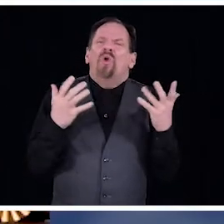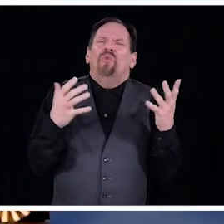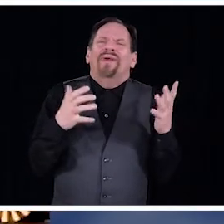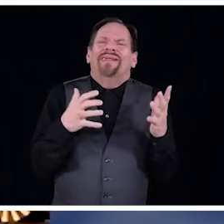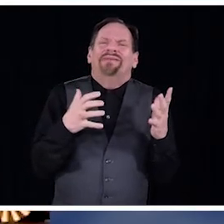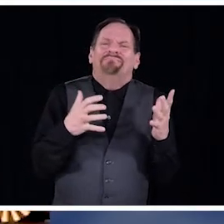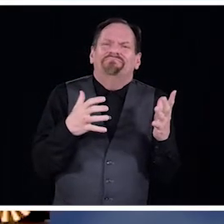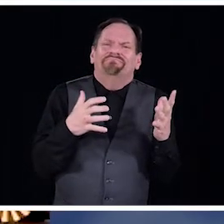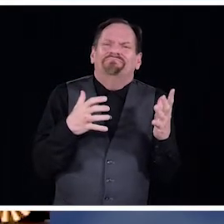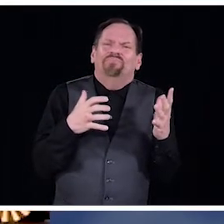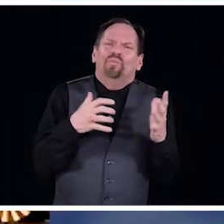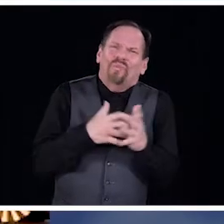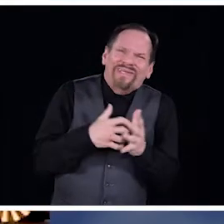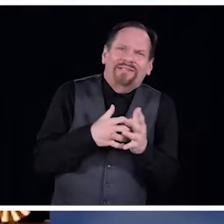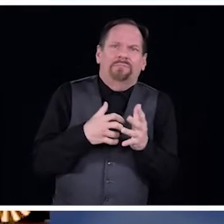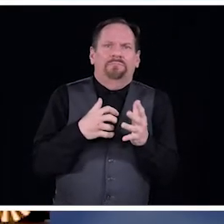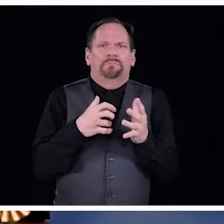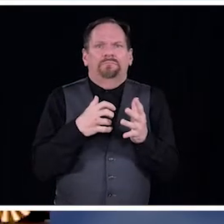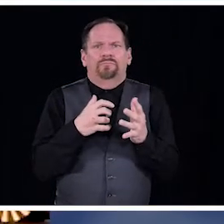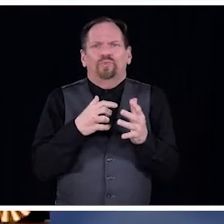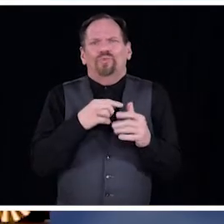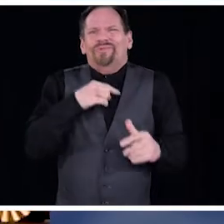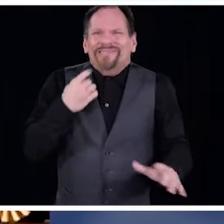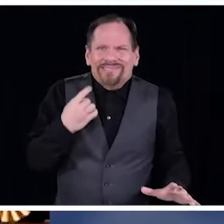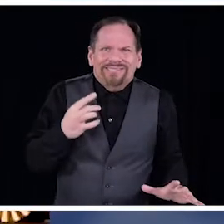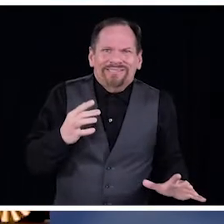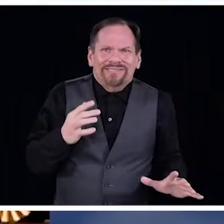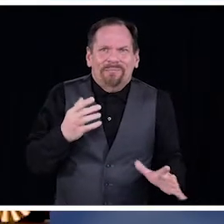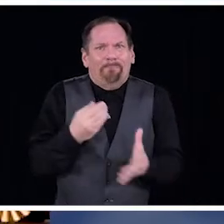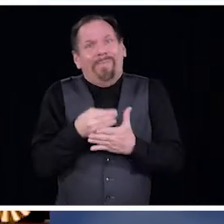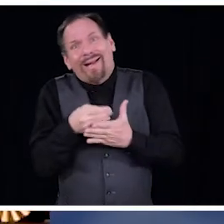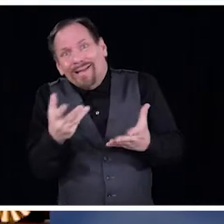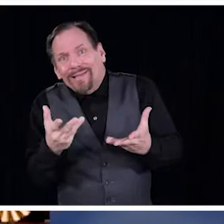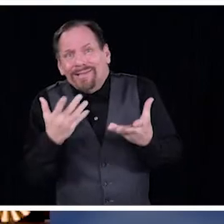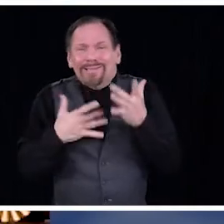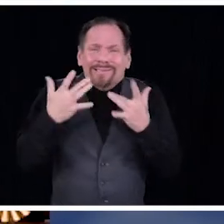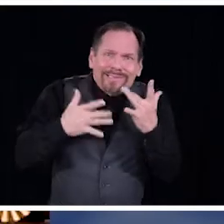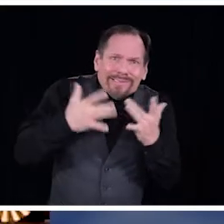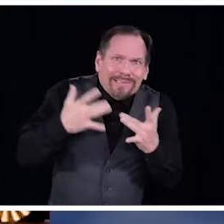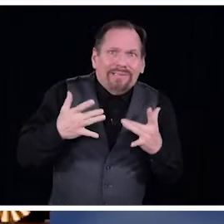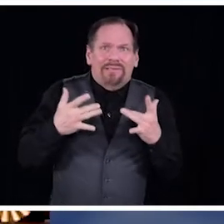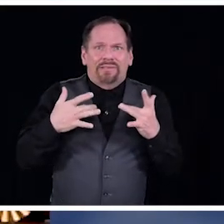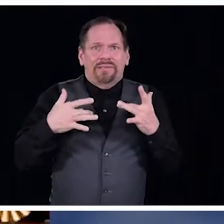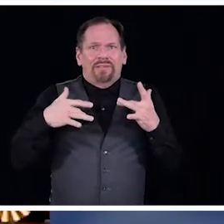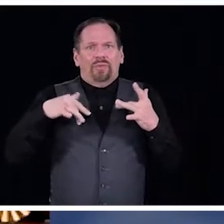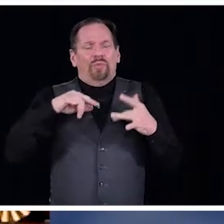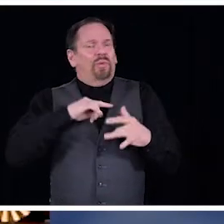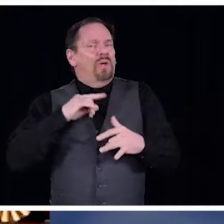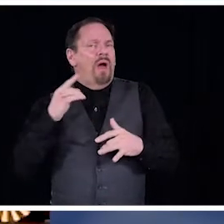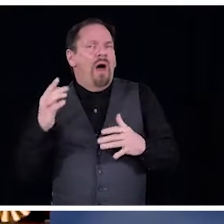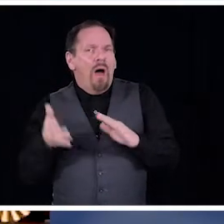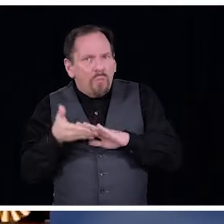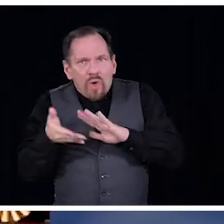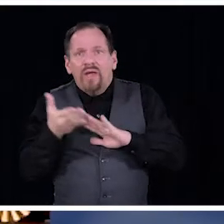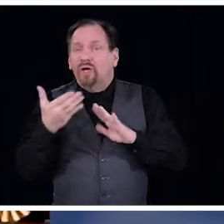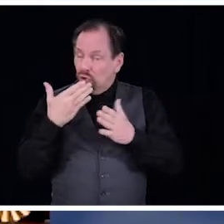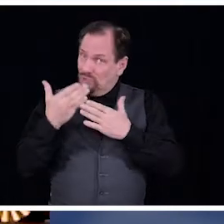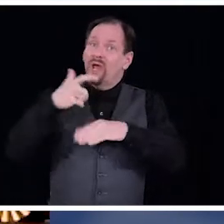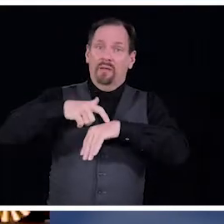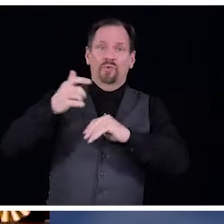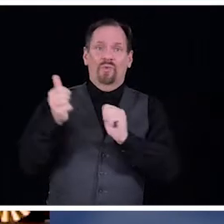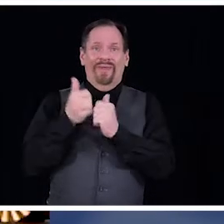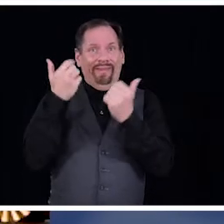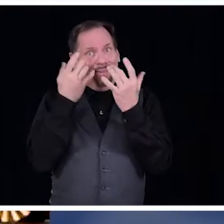institutions are always among the most vulnerable. We operate, even in good times, with small margins. But it will get better, it